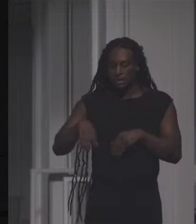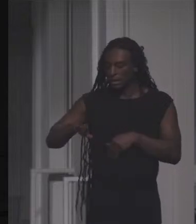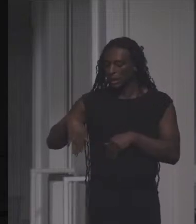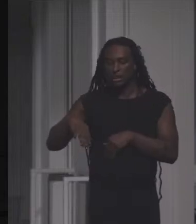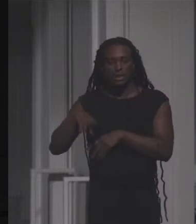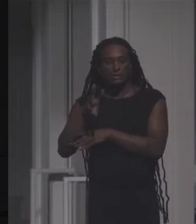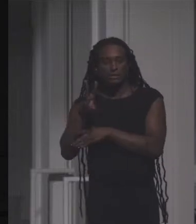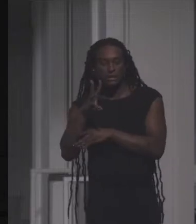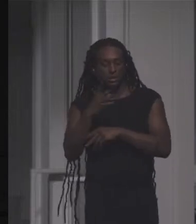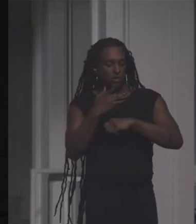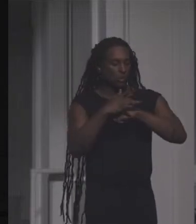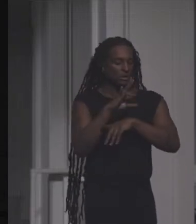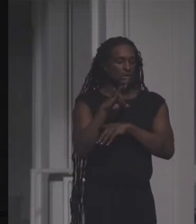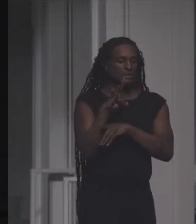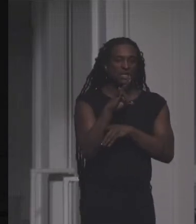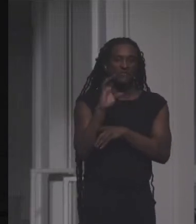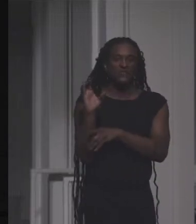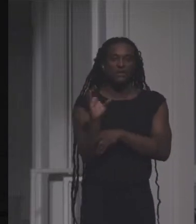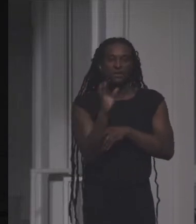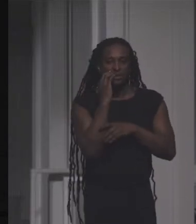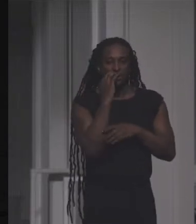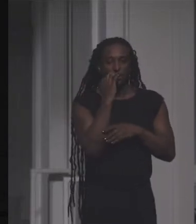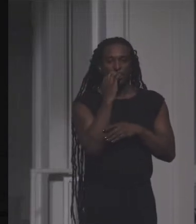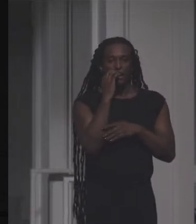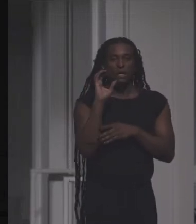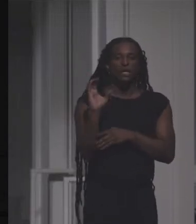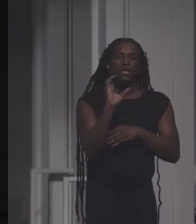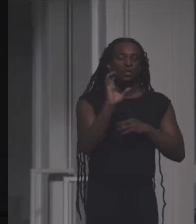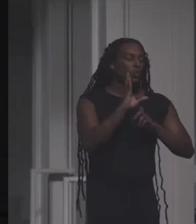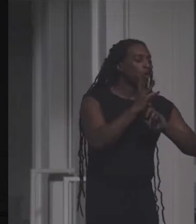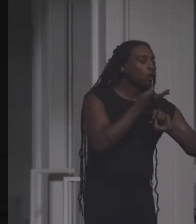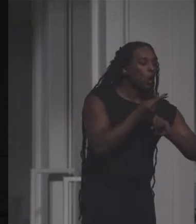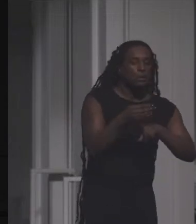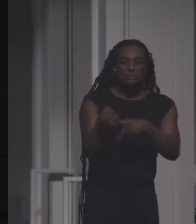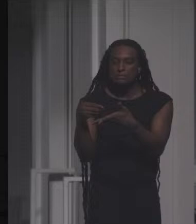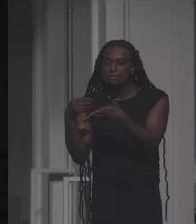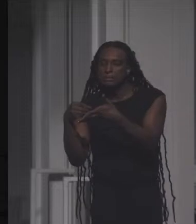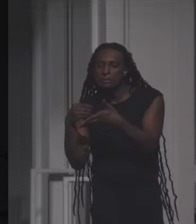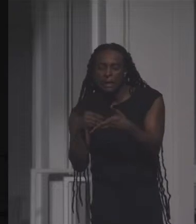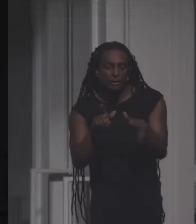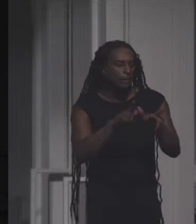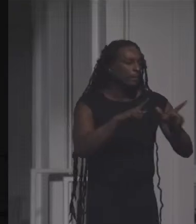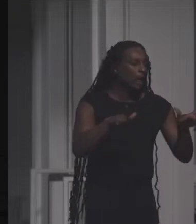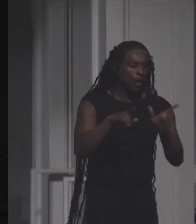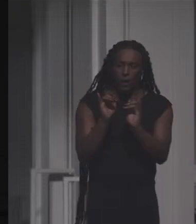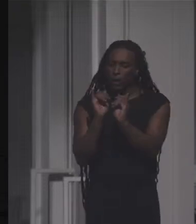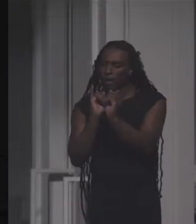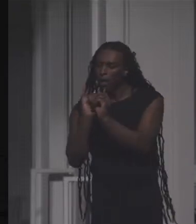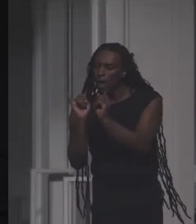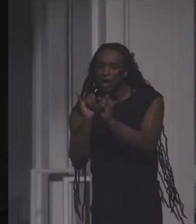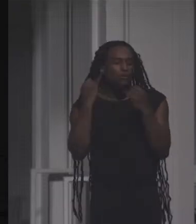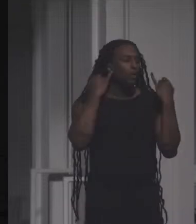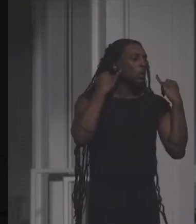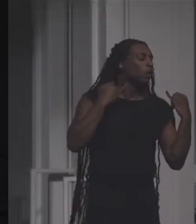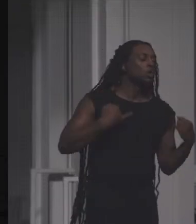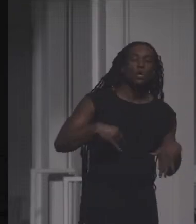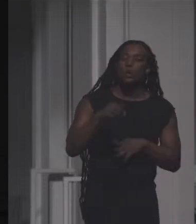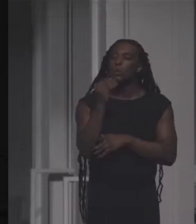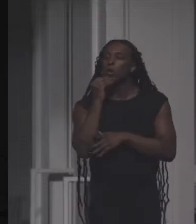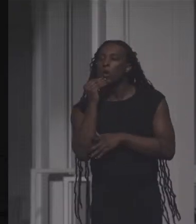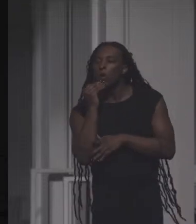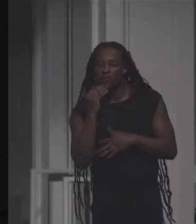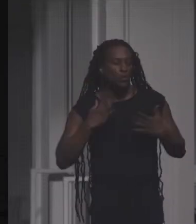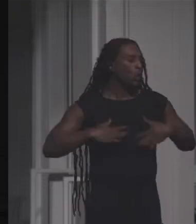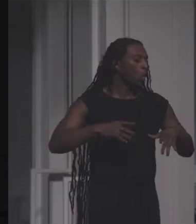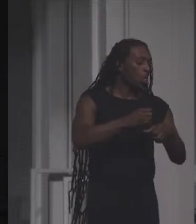century: ethnography, archaeology, numismatics, jewelry, languages, food, textile